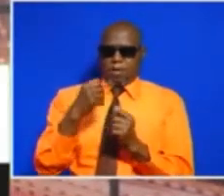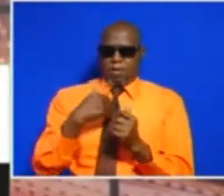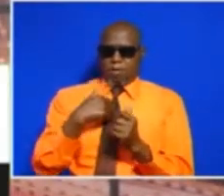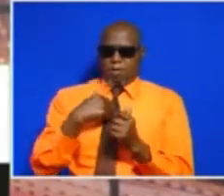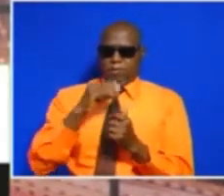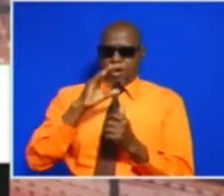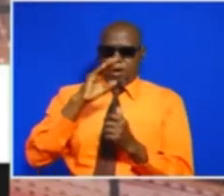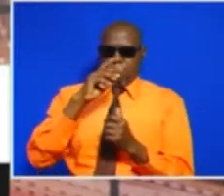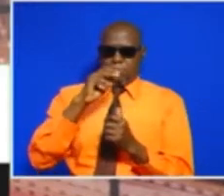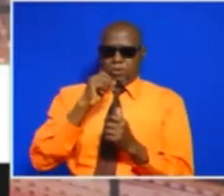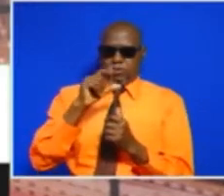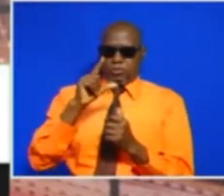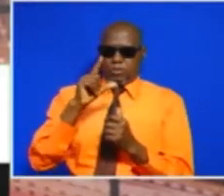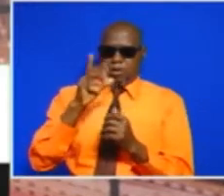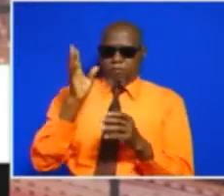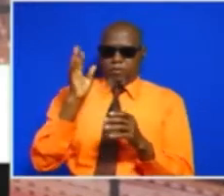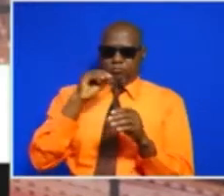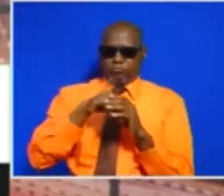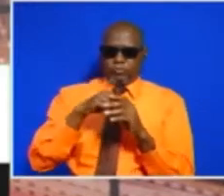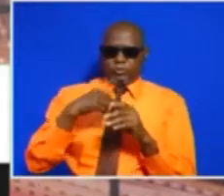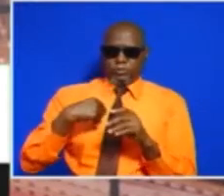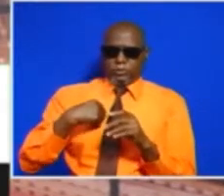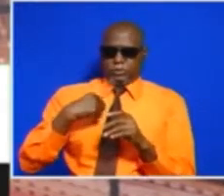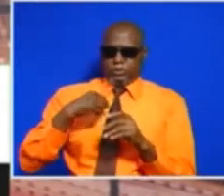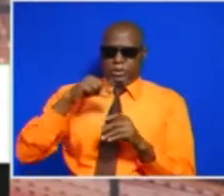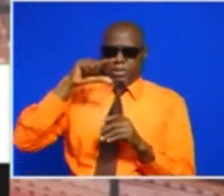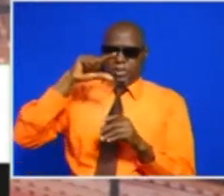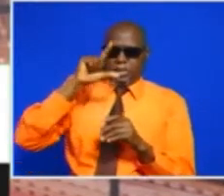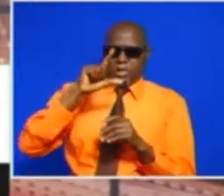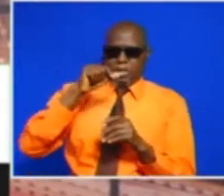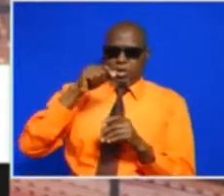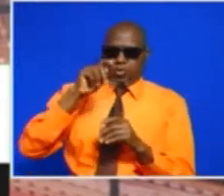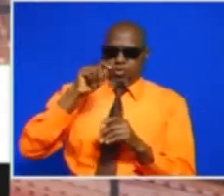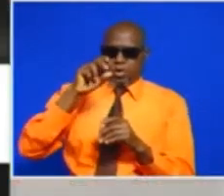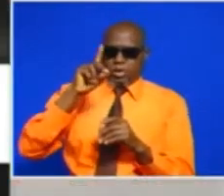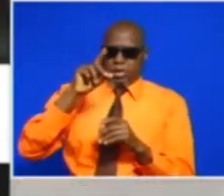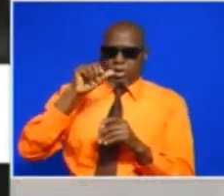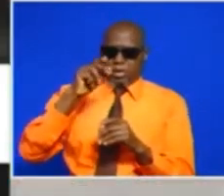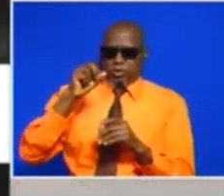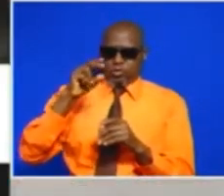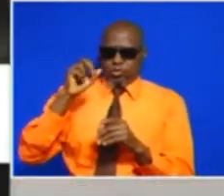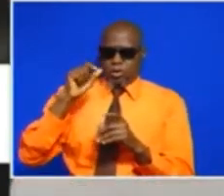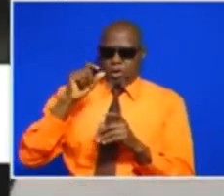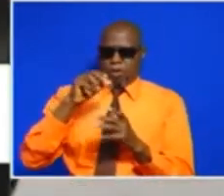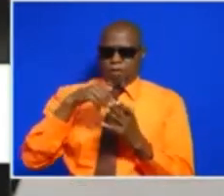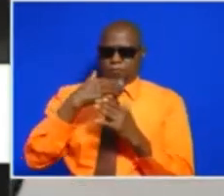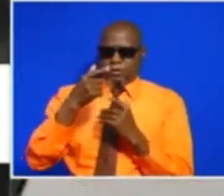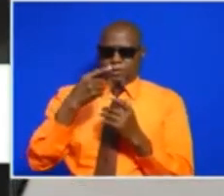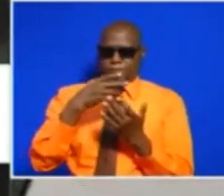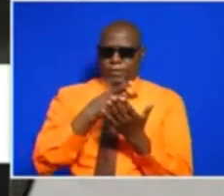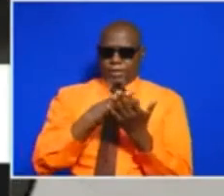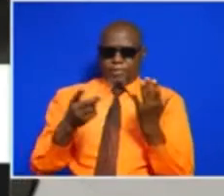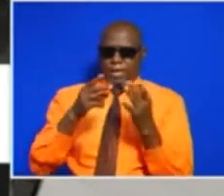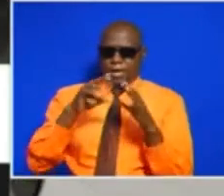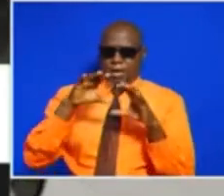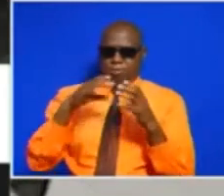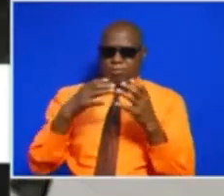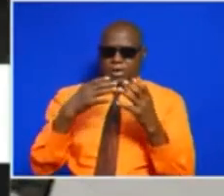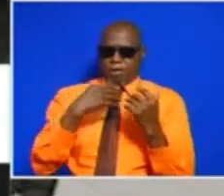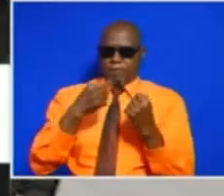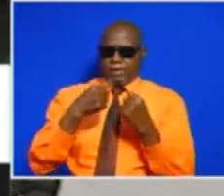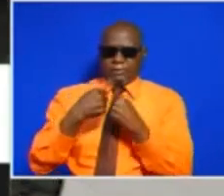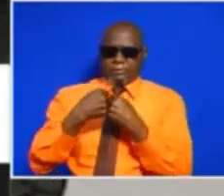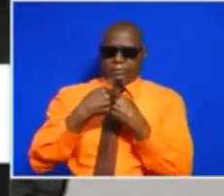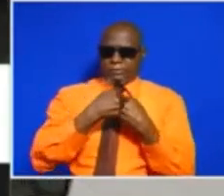Capital, has entered a voluntary liquidation after nearly a year of rescue efforts failed. The company has reportedly struggled